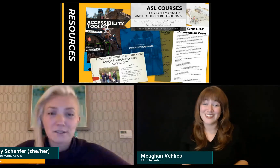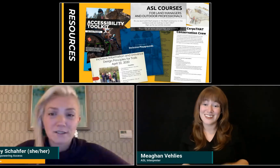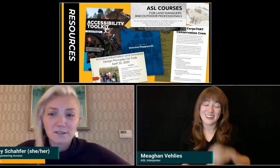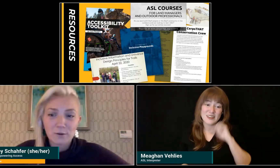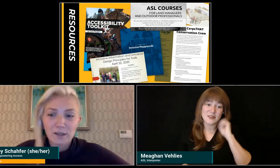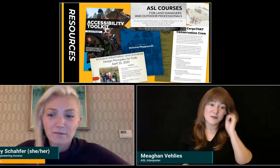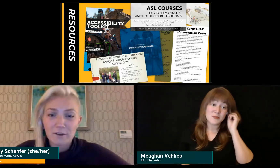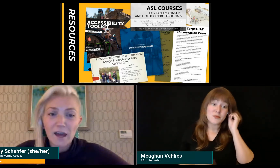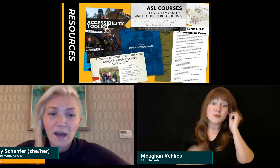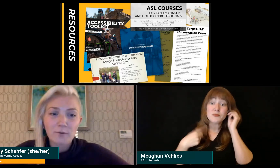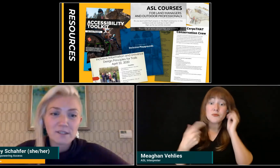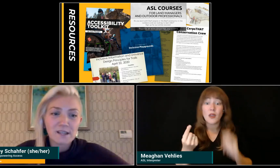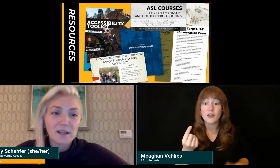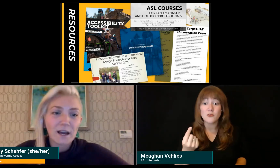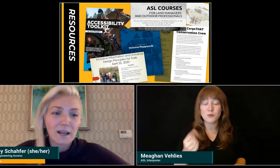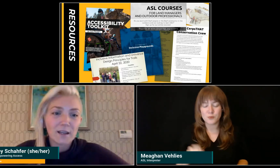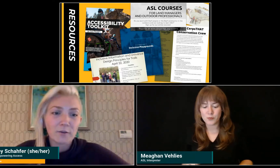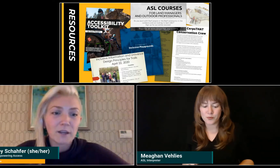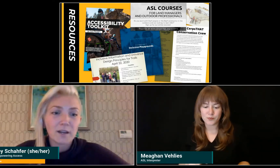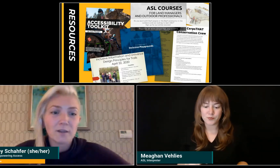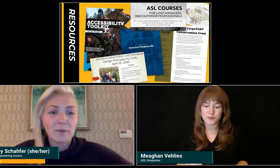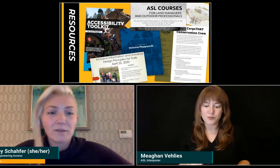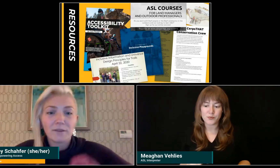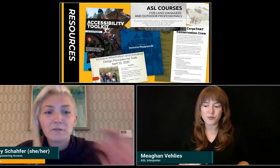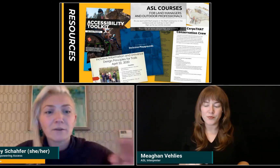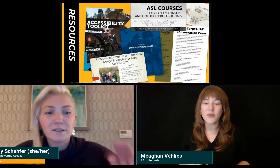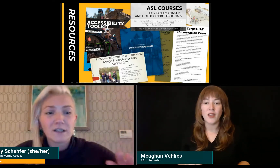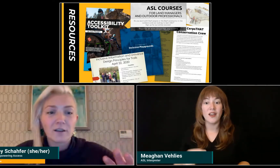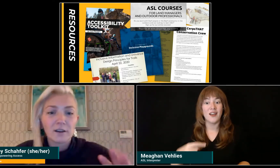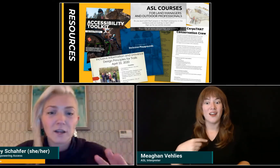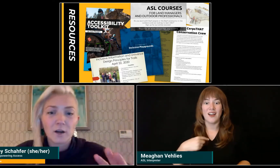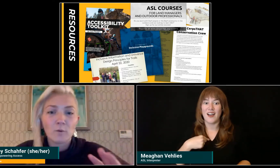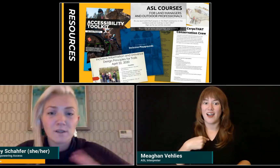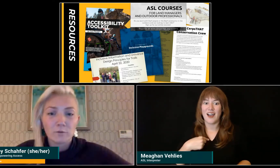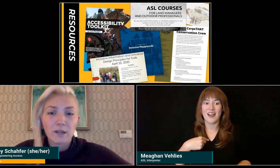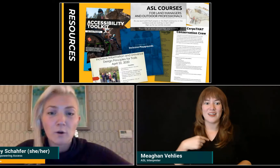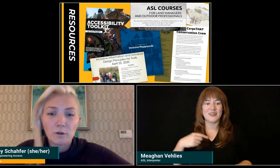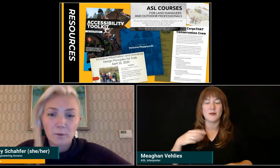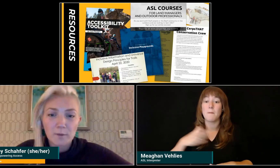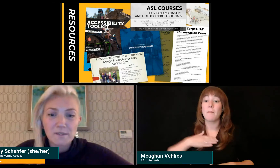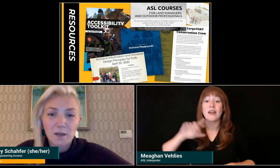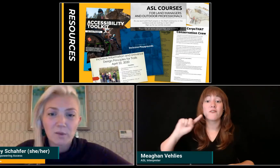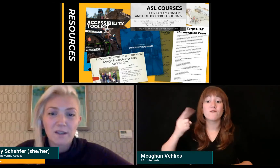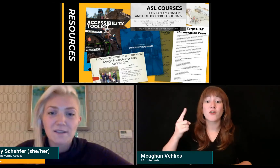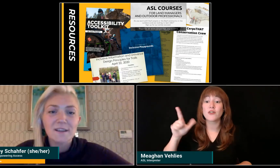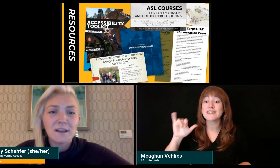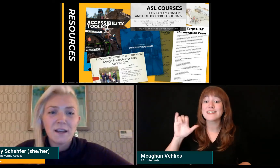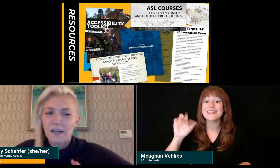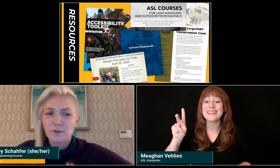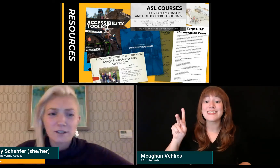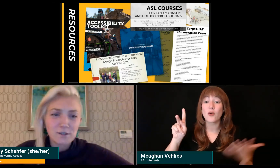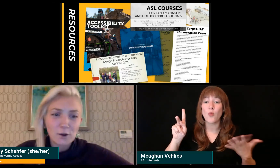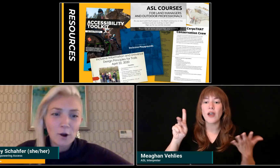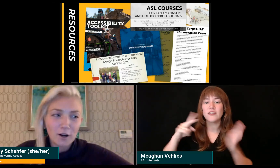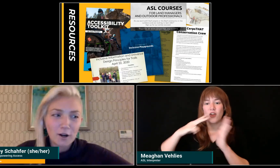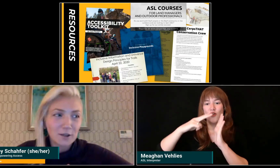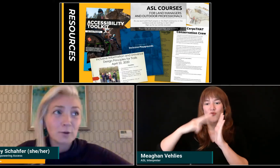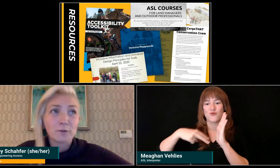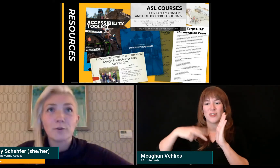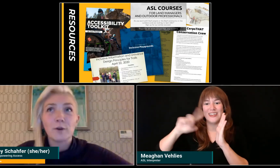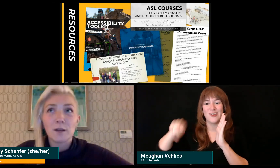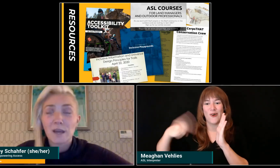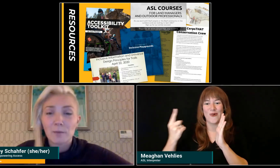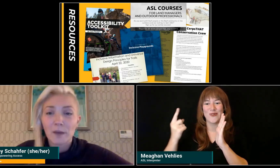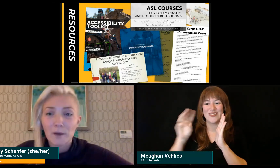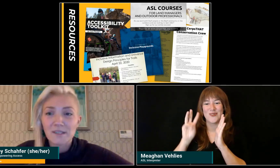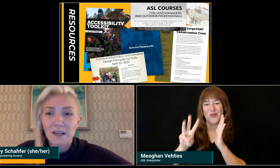I resulted in doing for that was that I created my very first link on there was a read-only website, because I tried so hard to